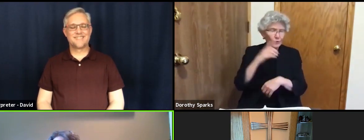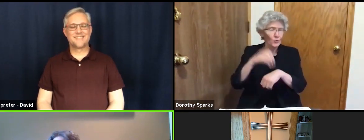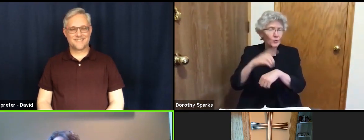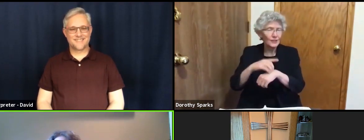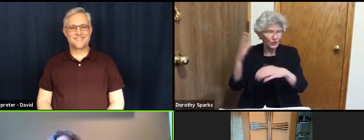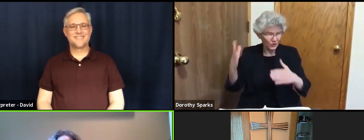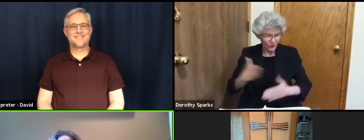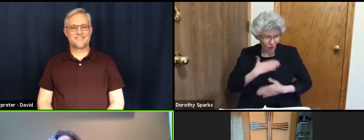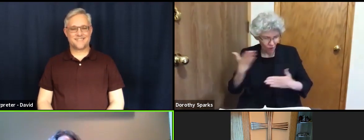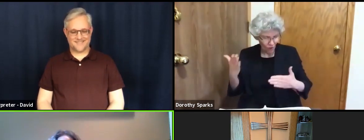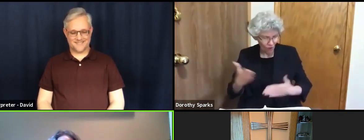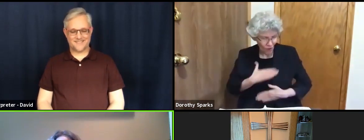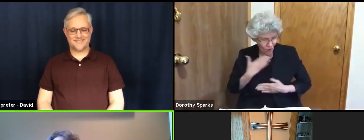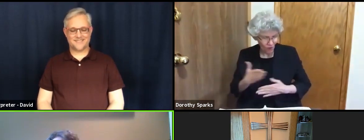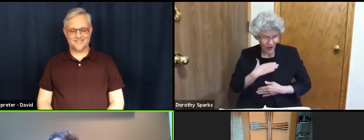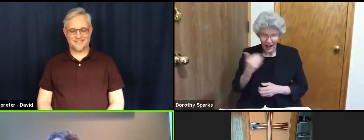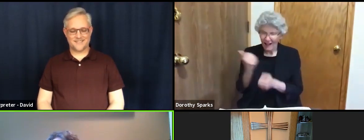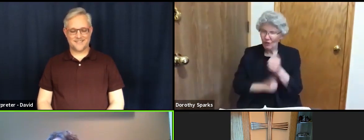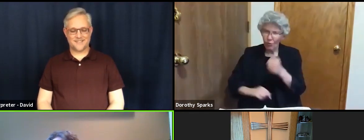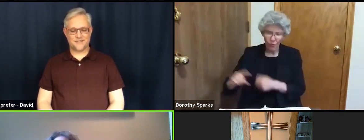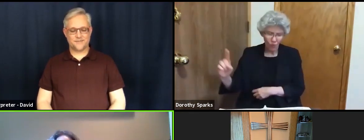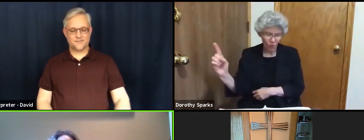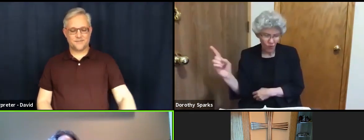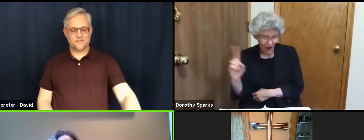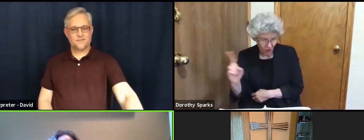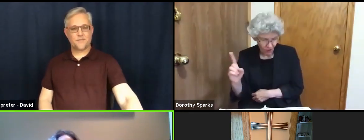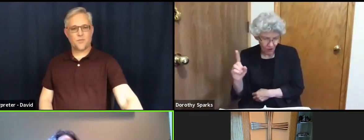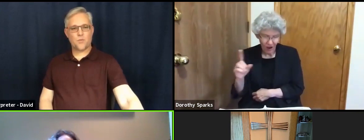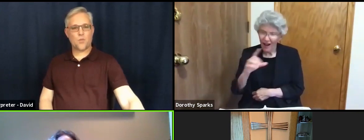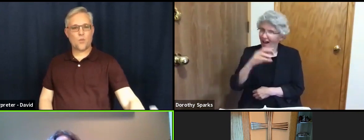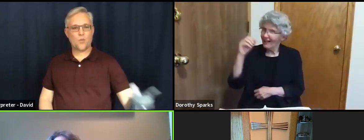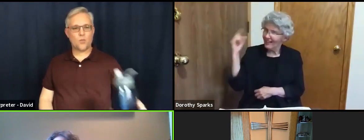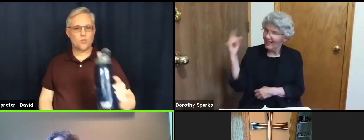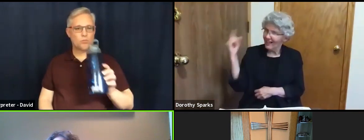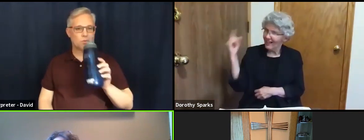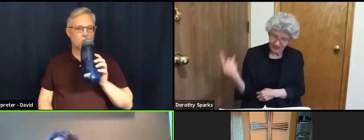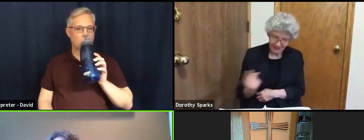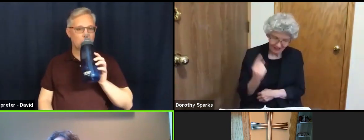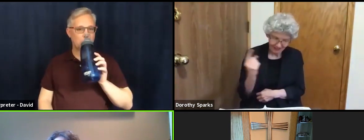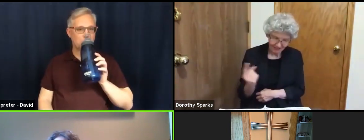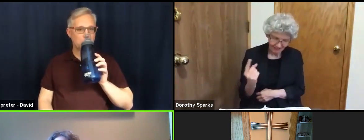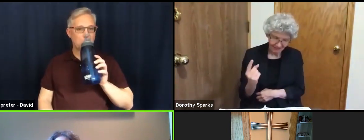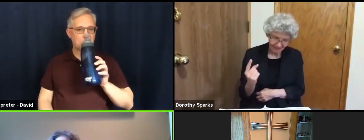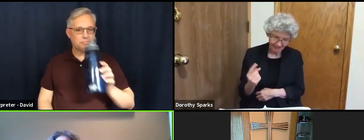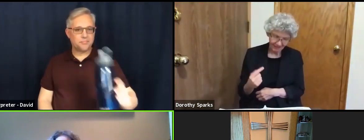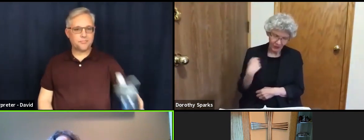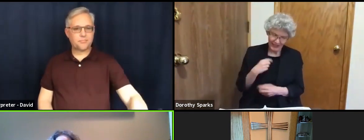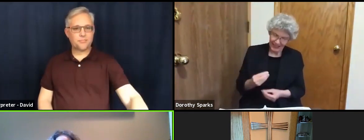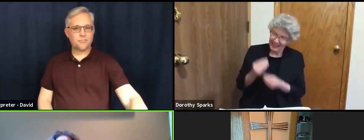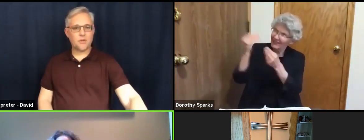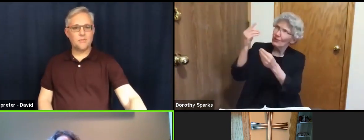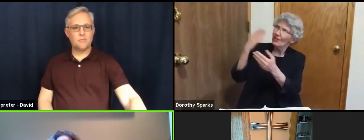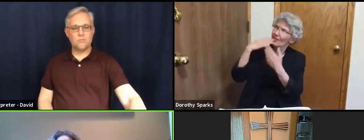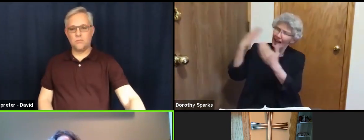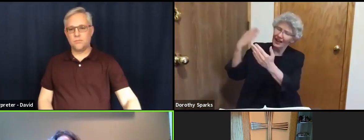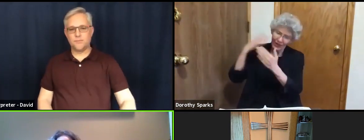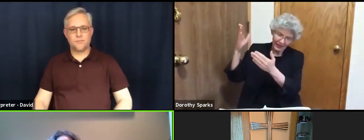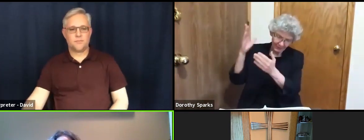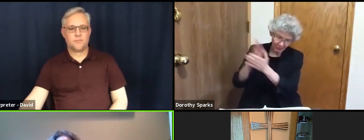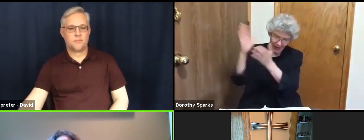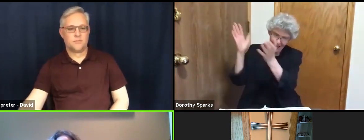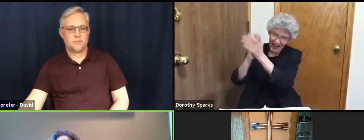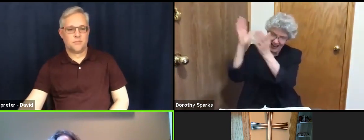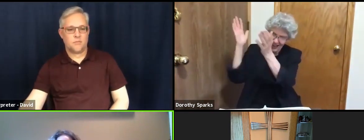It is indeed right, our duty and our joy, that we should everywhere